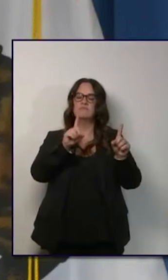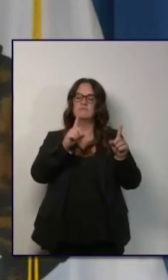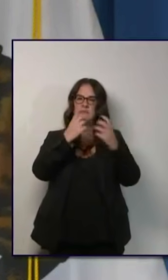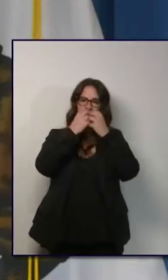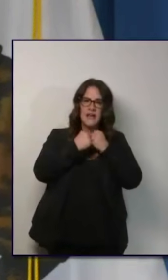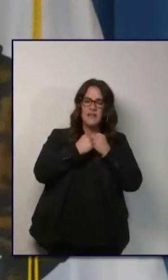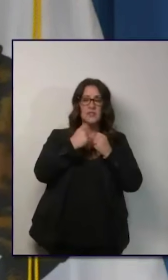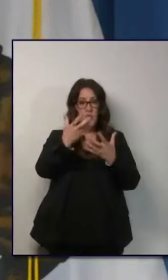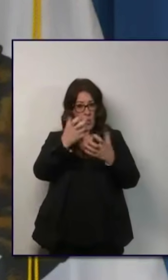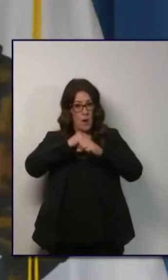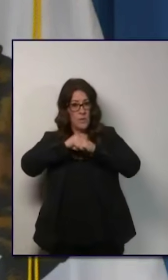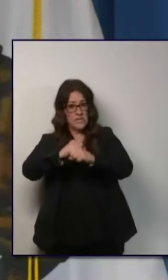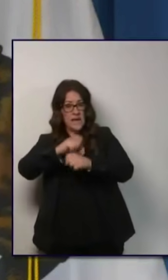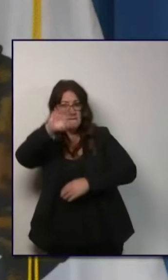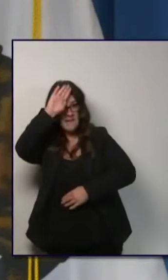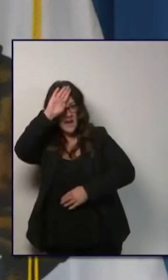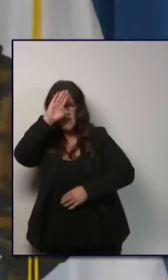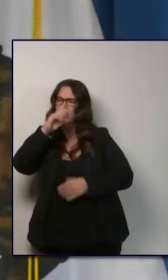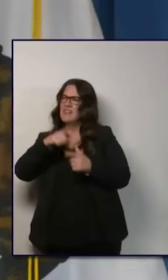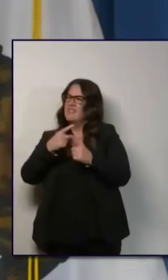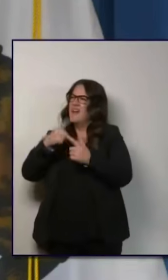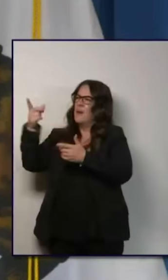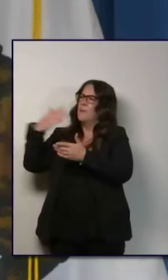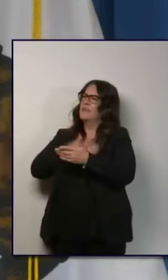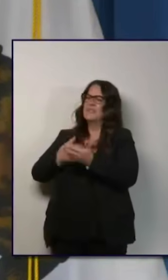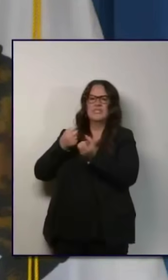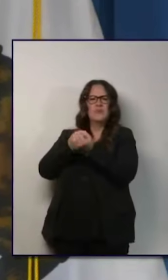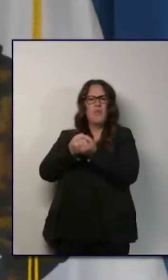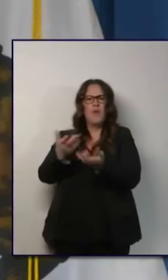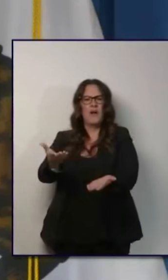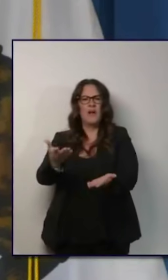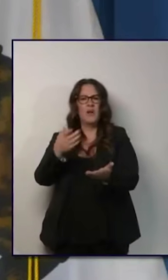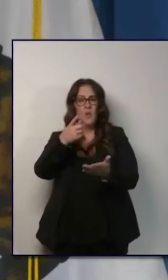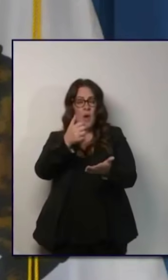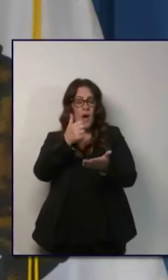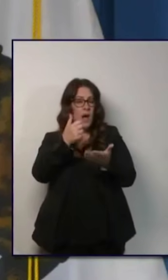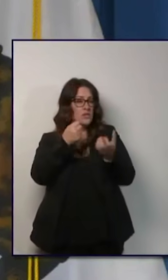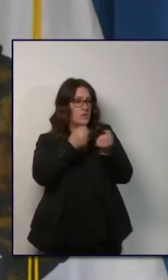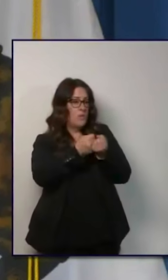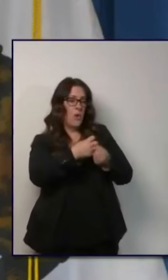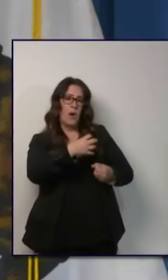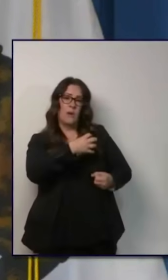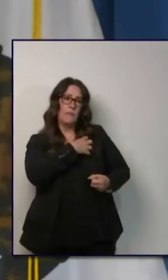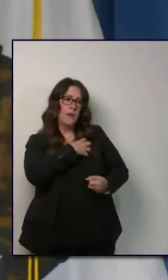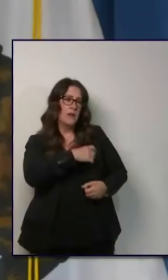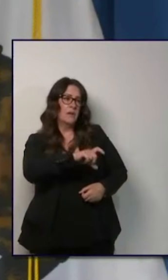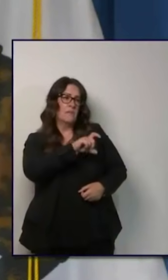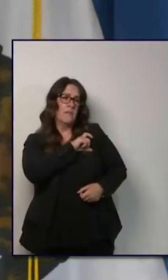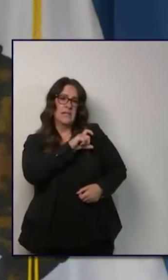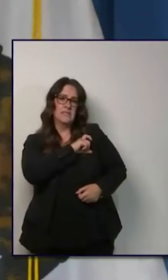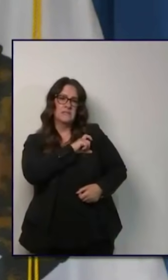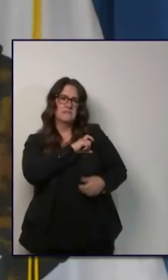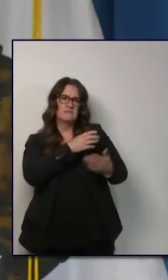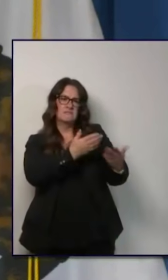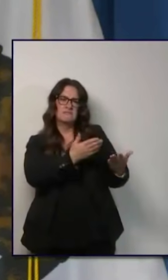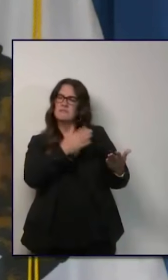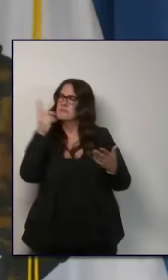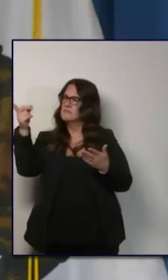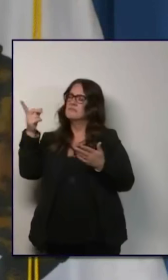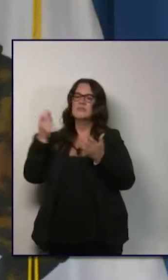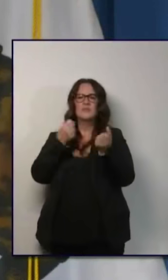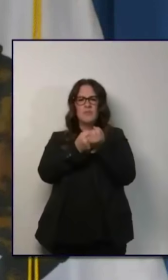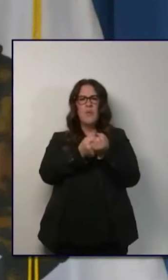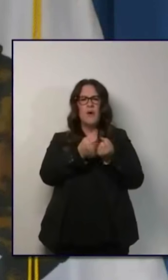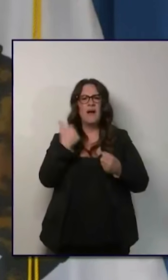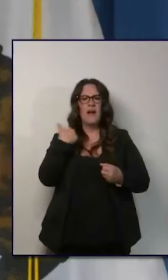protect firefighters? Support that effort. You want to protect our police officers and sheriffs? Protect them by